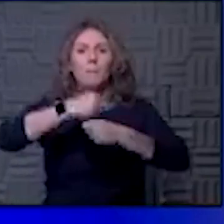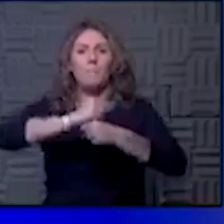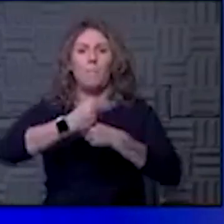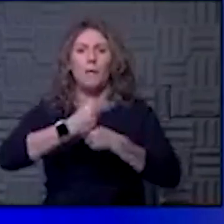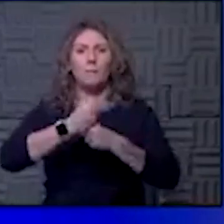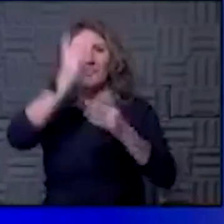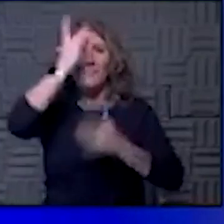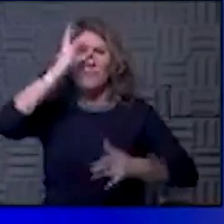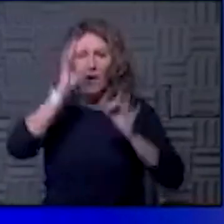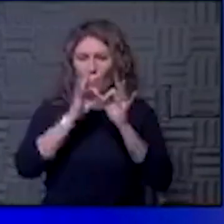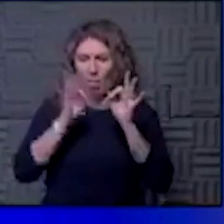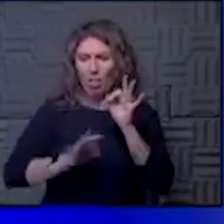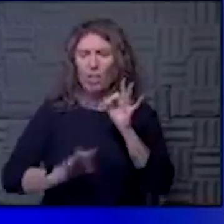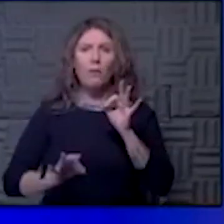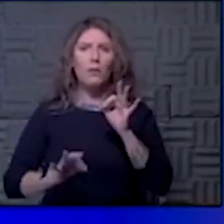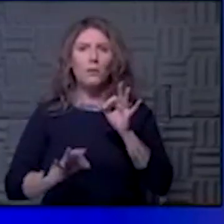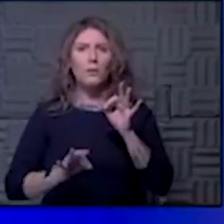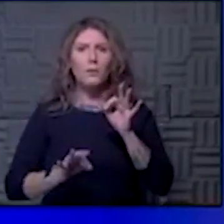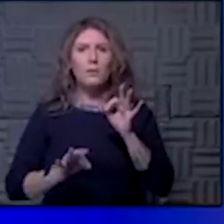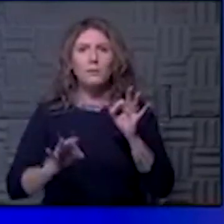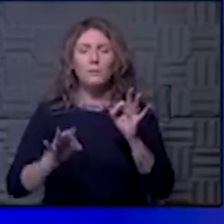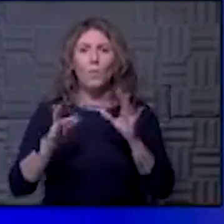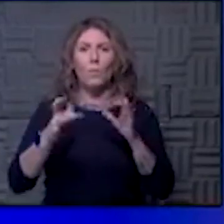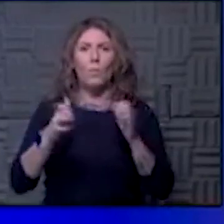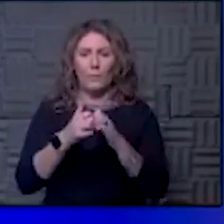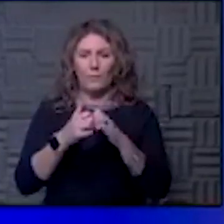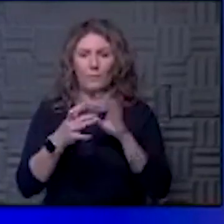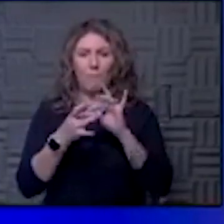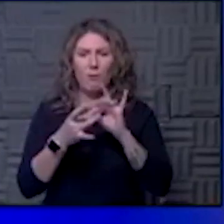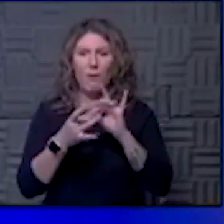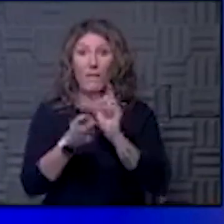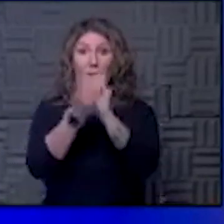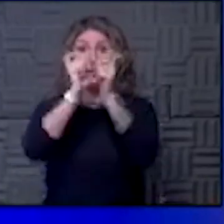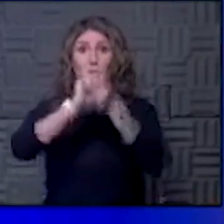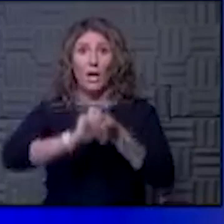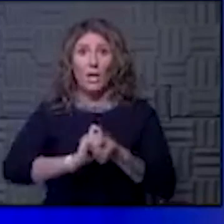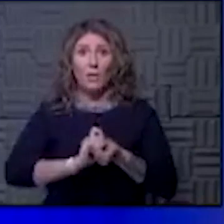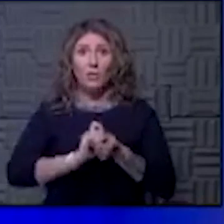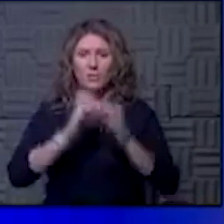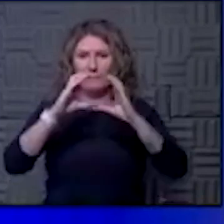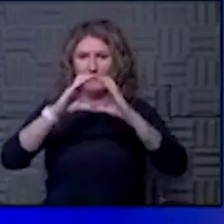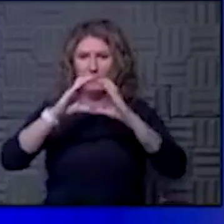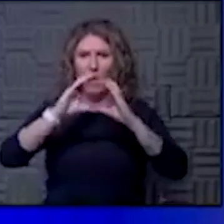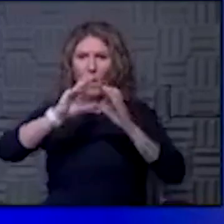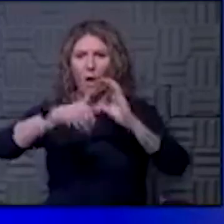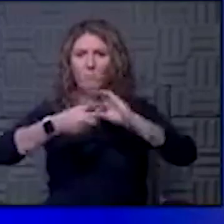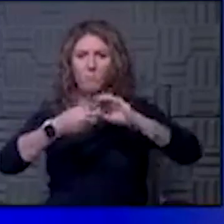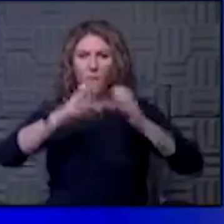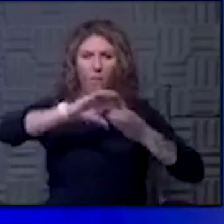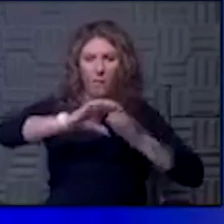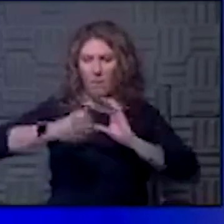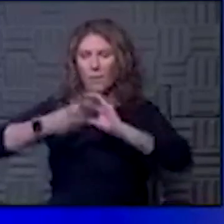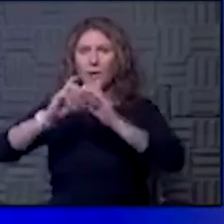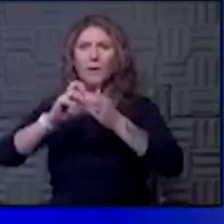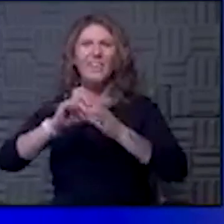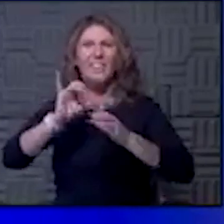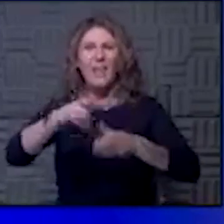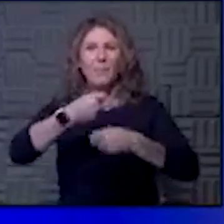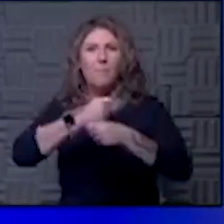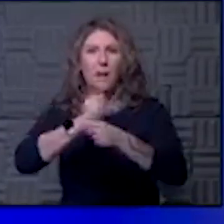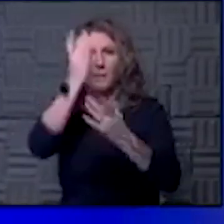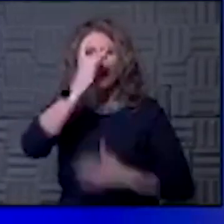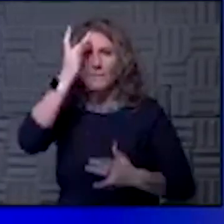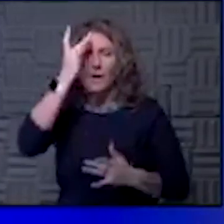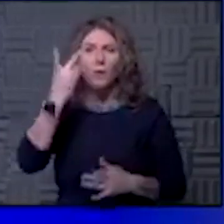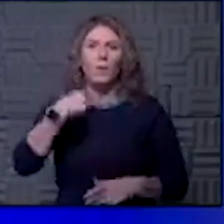particle is wrought with changes and differences. That's just the machinery that is making the virus. So we can